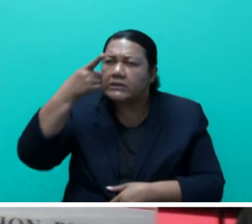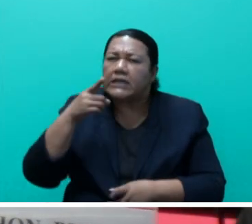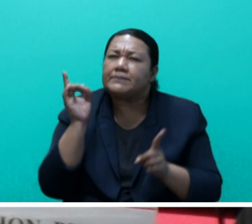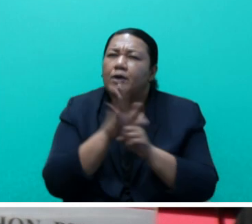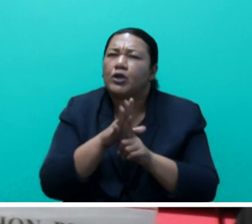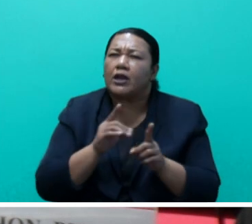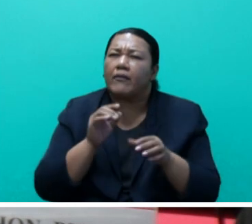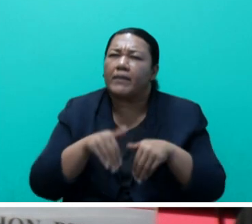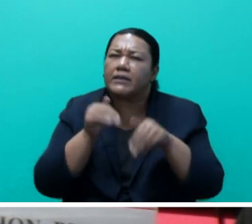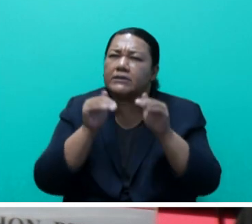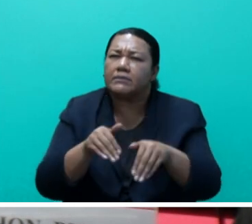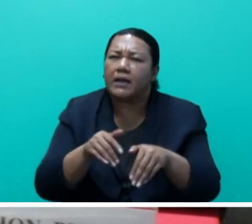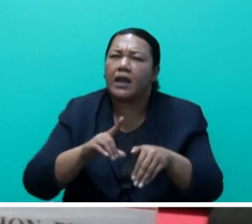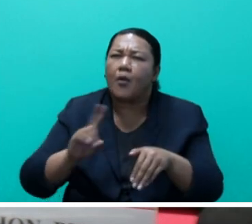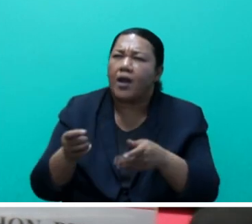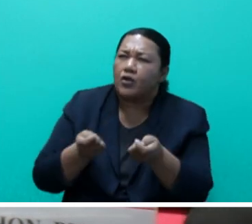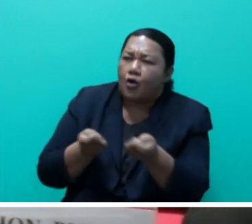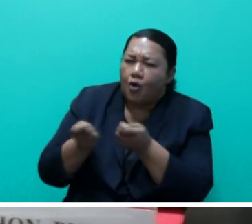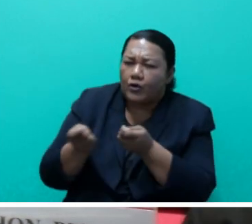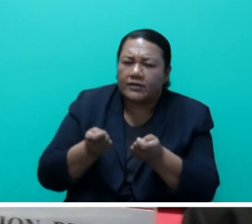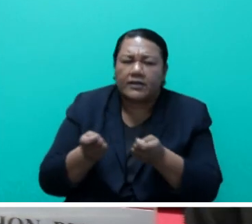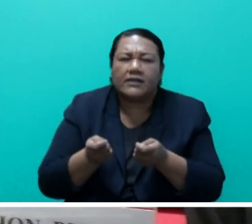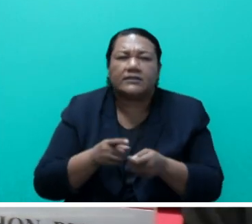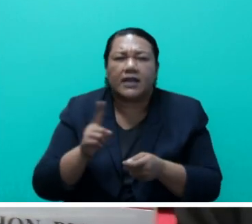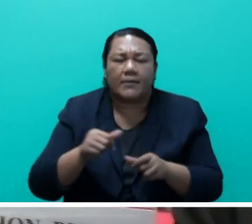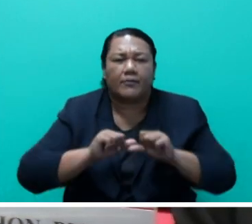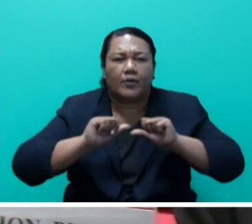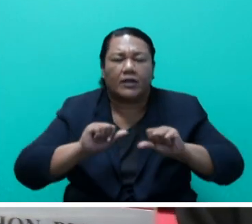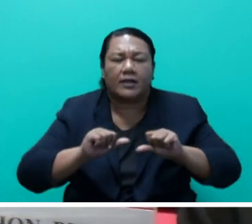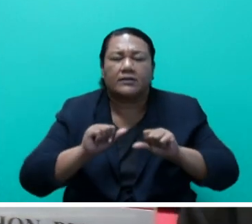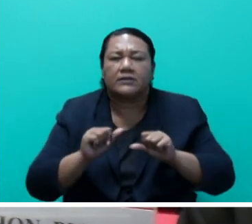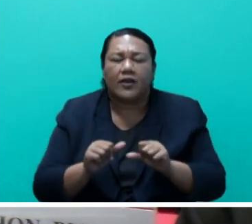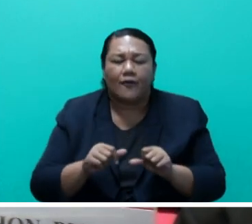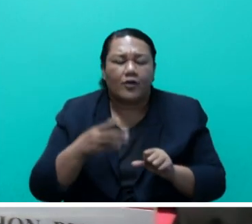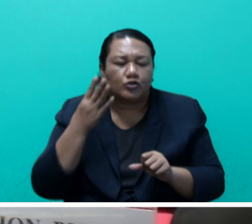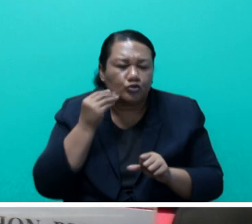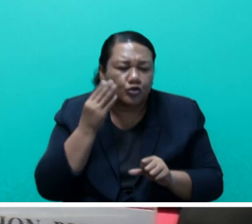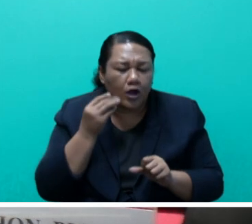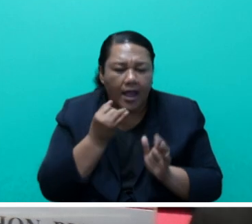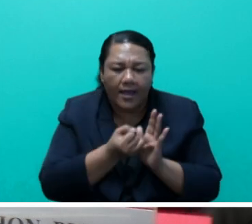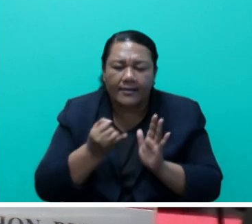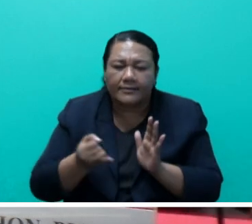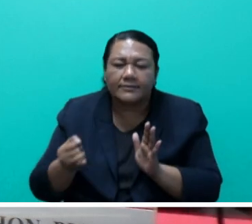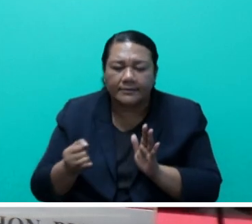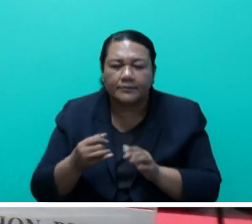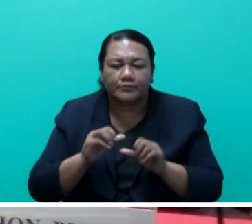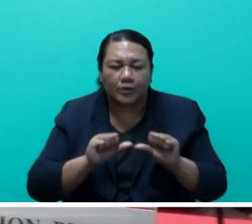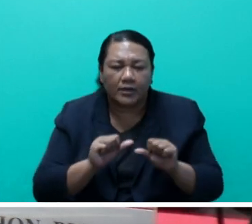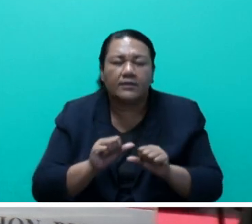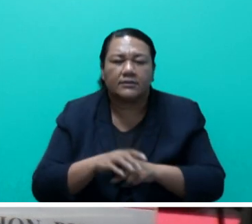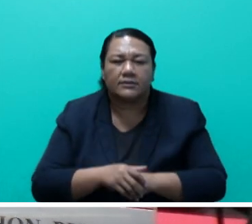diversification into cogeneration, ethanol production, refined sugar production, and value addition into